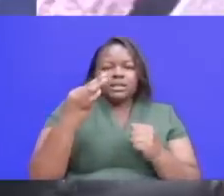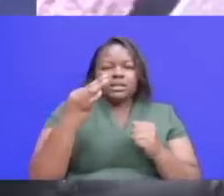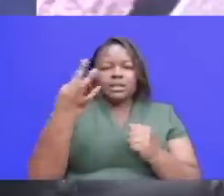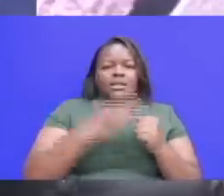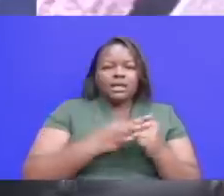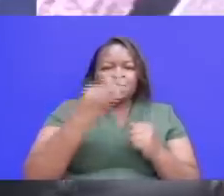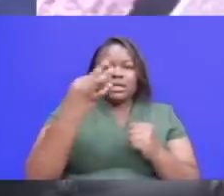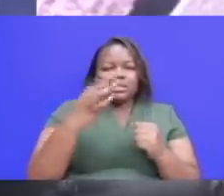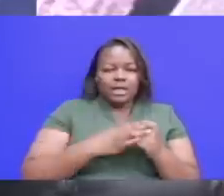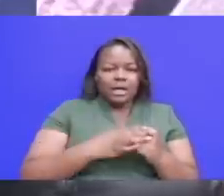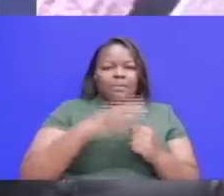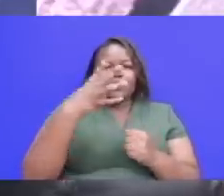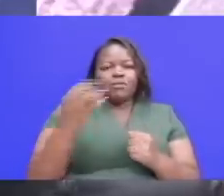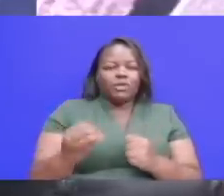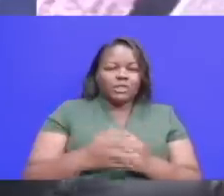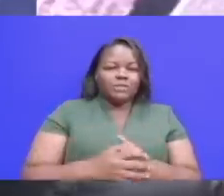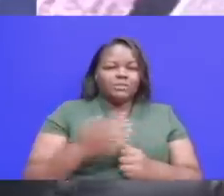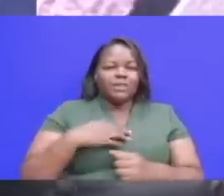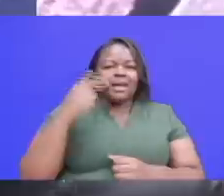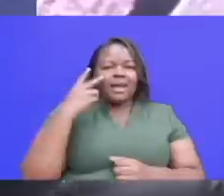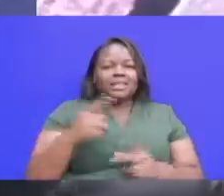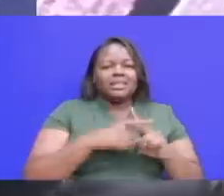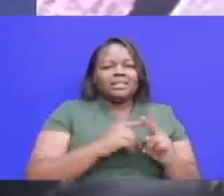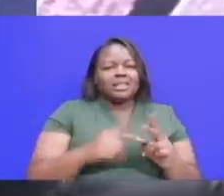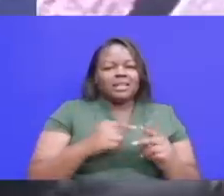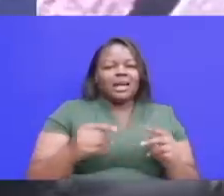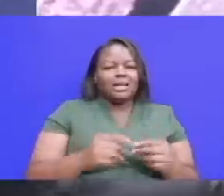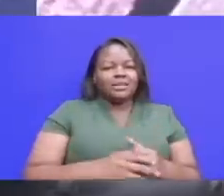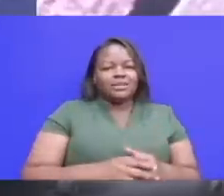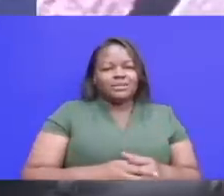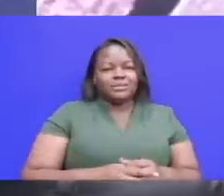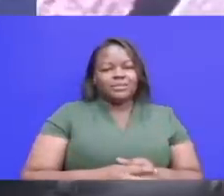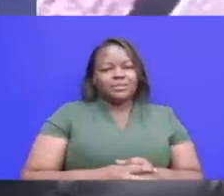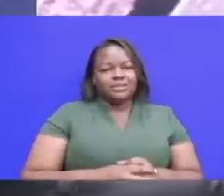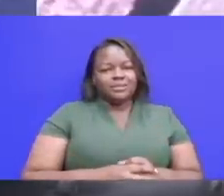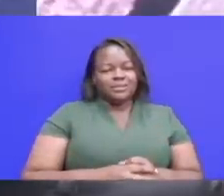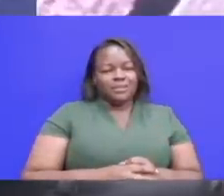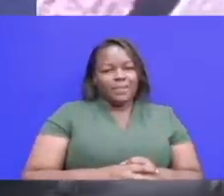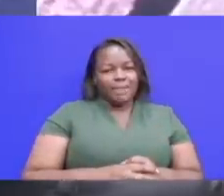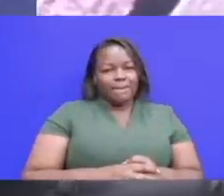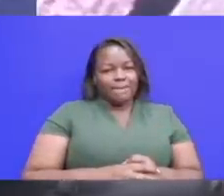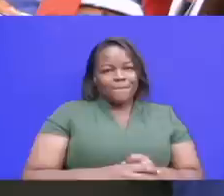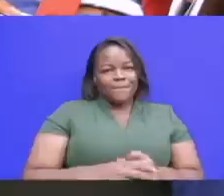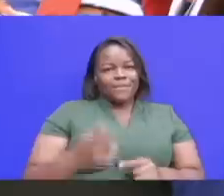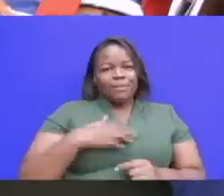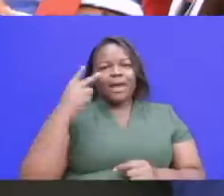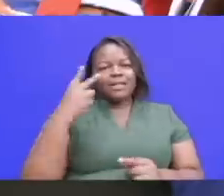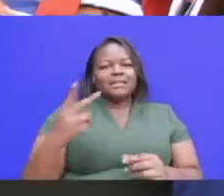again. Engineer is burning with a point. I'll give you 10 seconds. I see a lot of similarities between